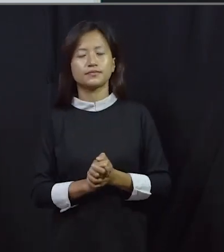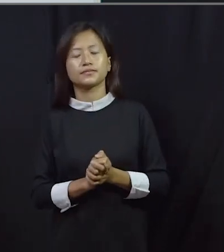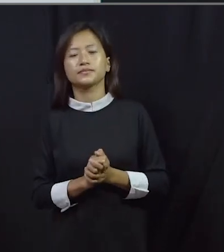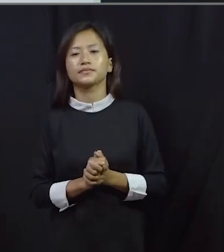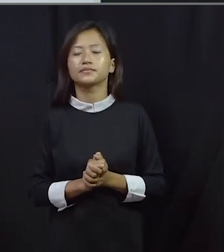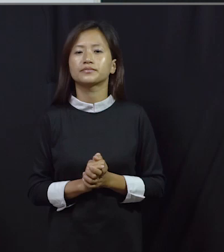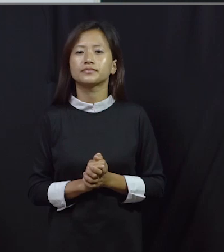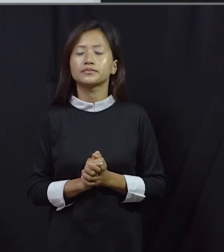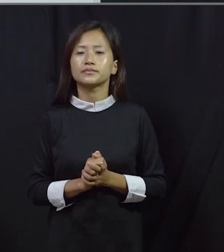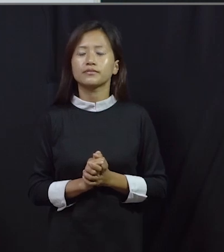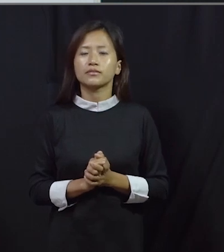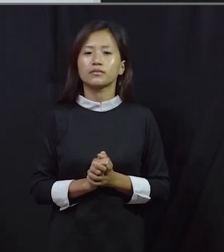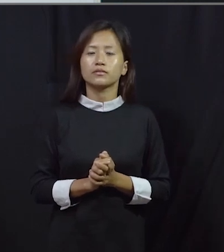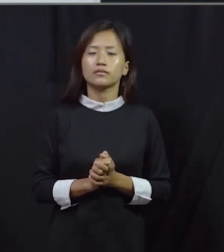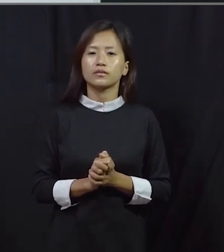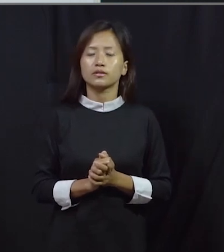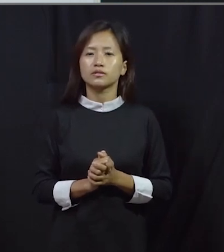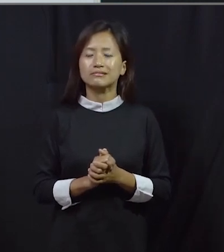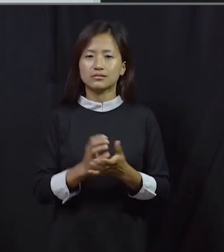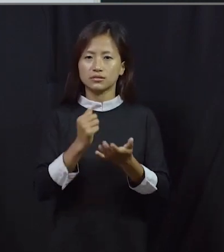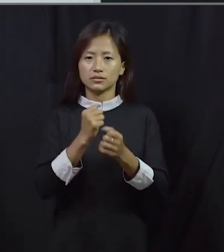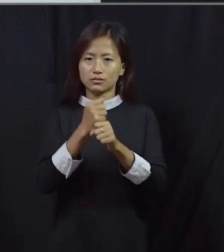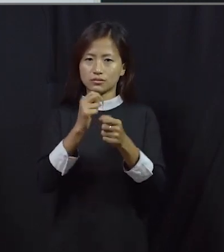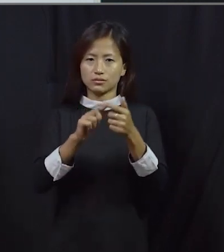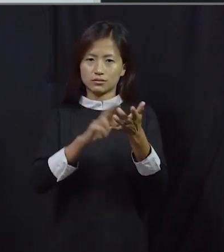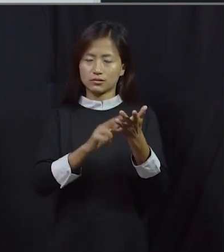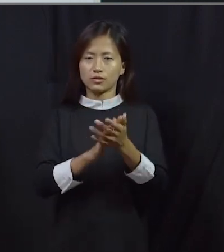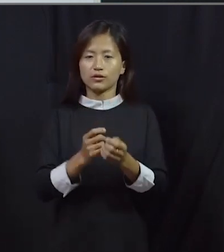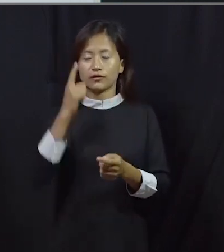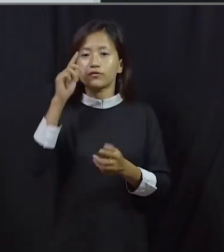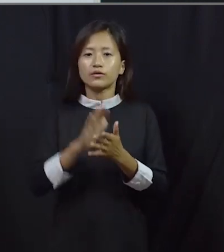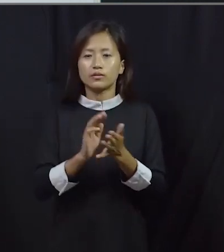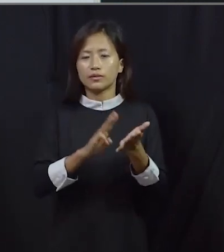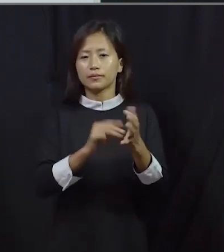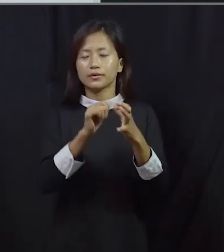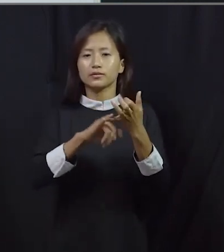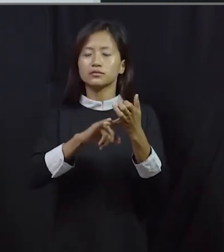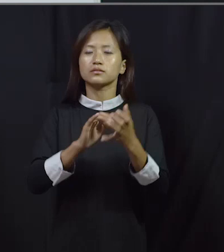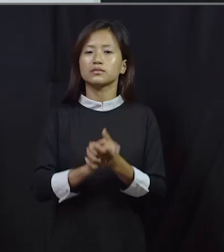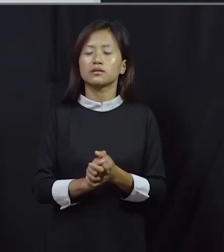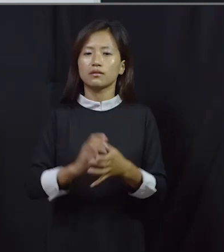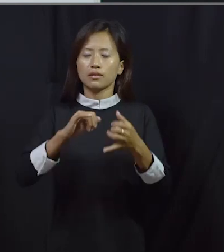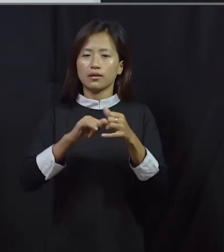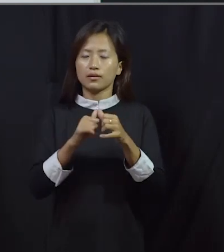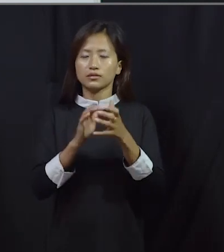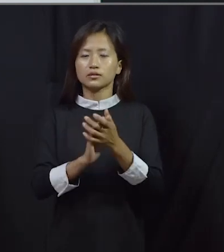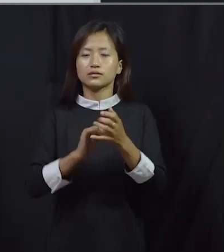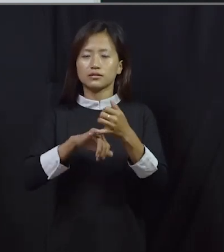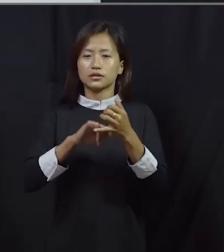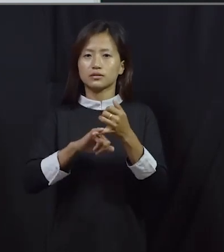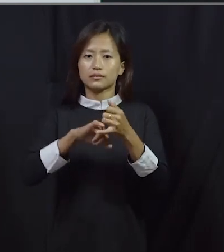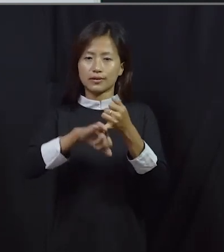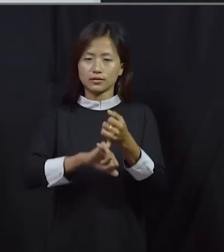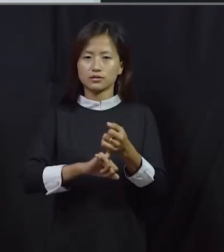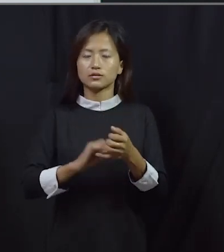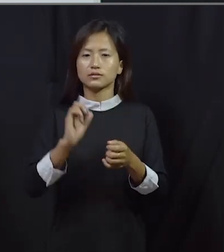kilogram. Okay, it is what? Kilogram, generally for mass, unit or mass, and S stands for second, and it's